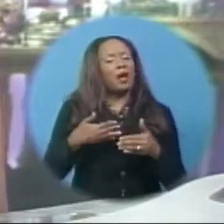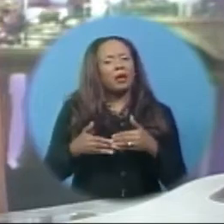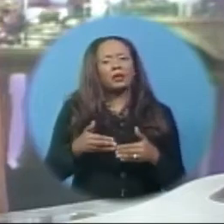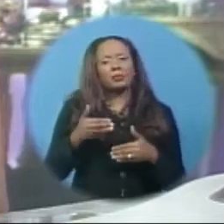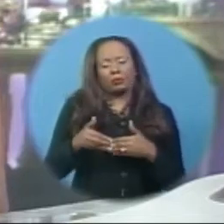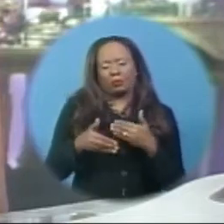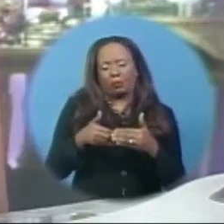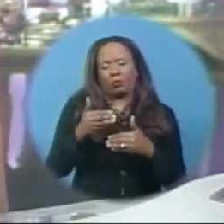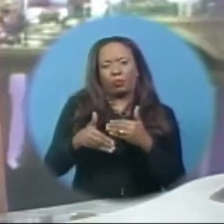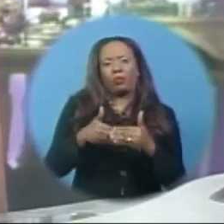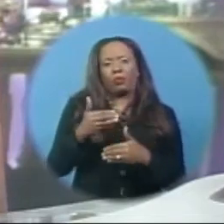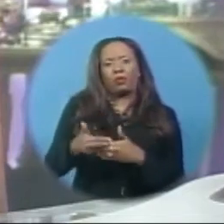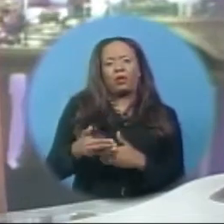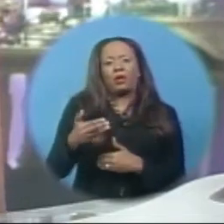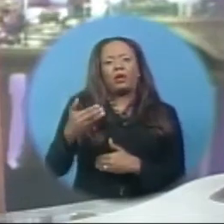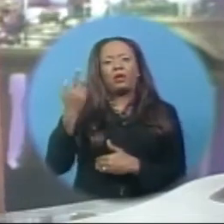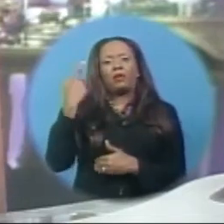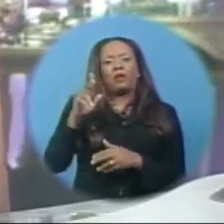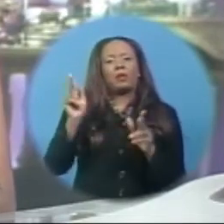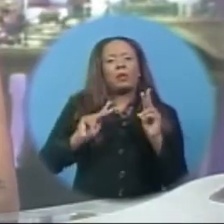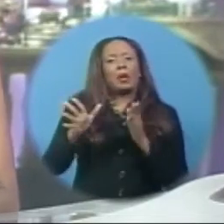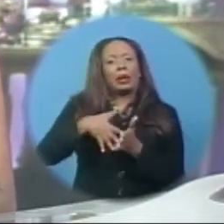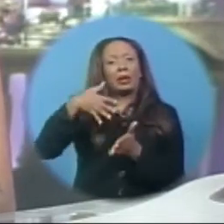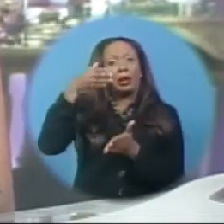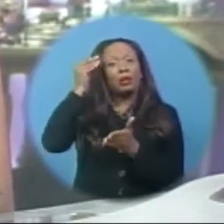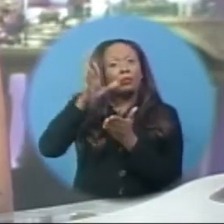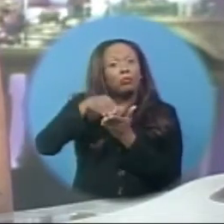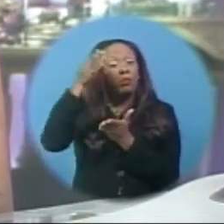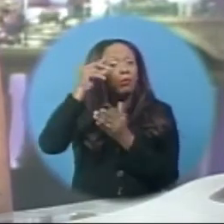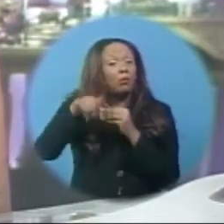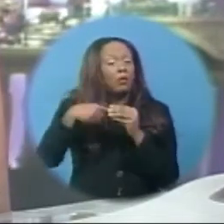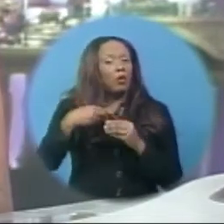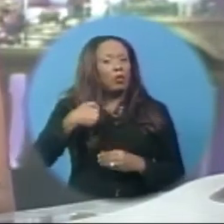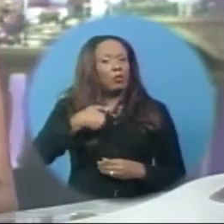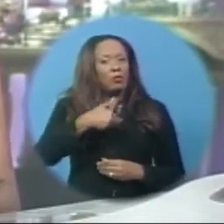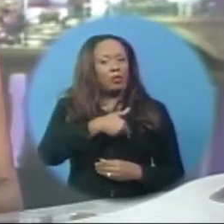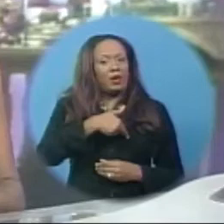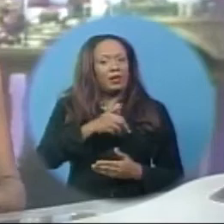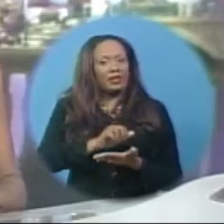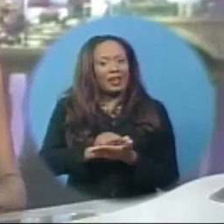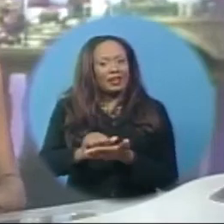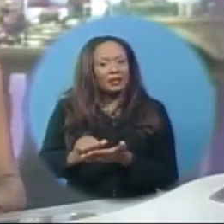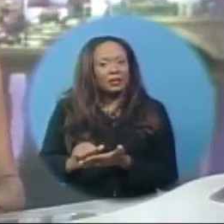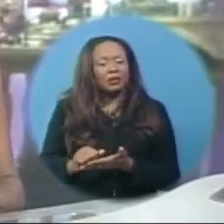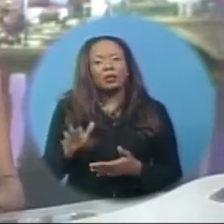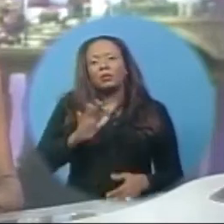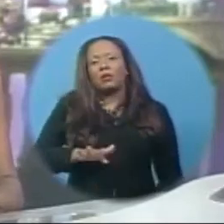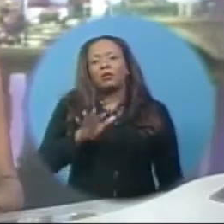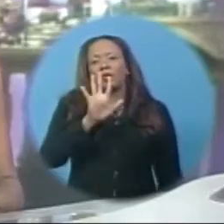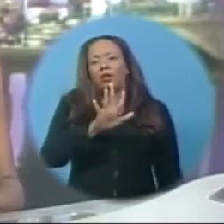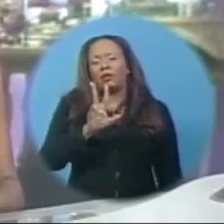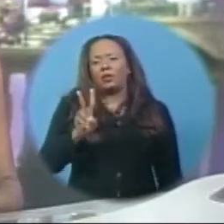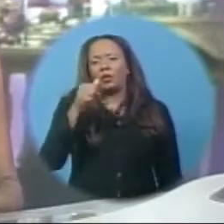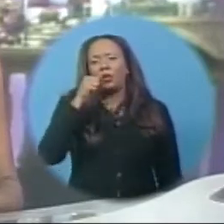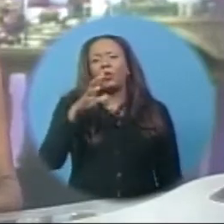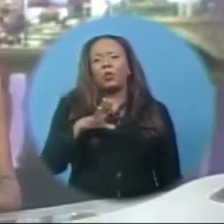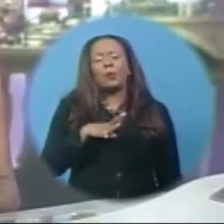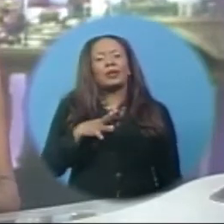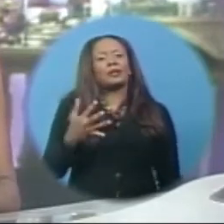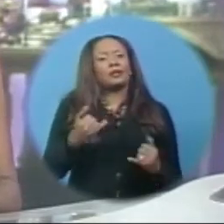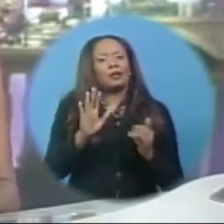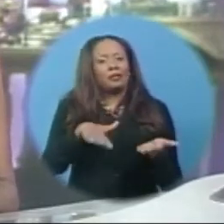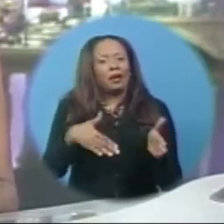made in educating Barbadians about breast cancer, approximately 52 women are losing the battle against the disease every